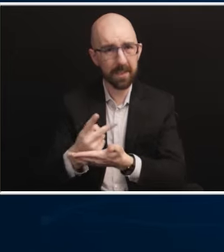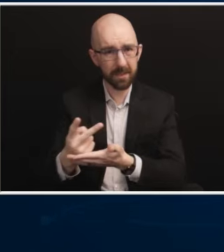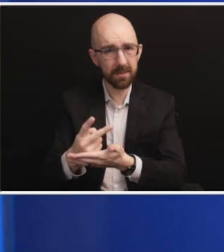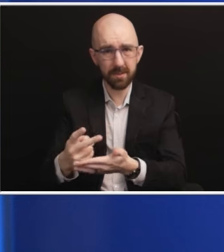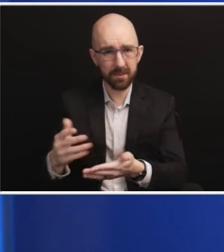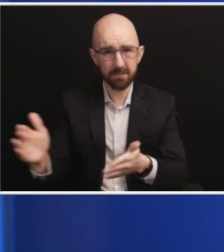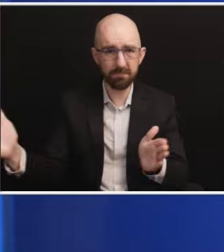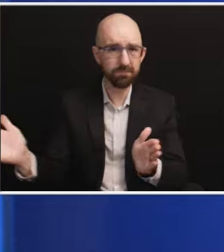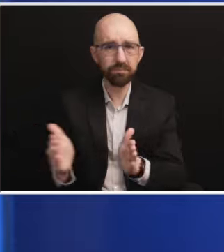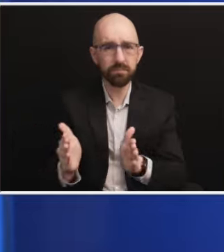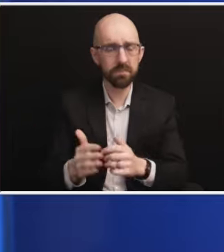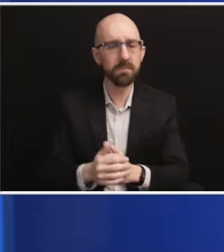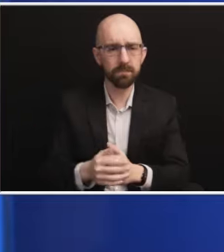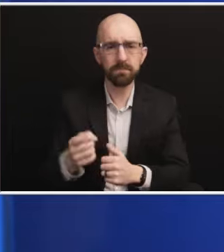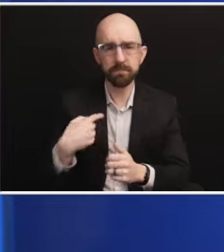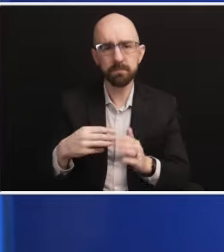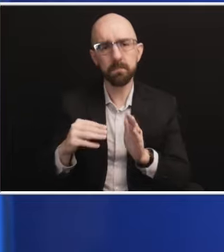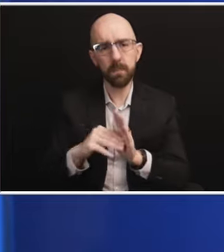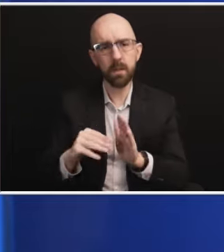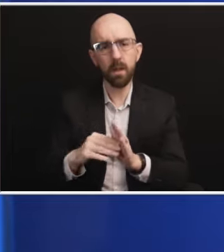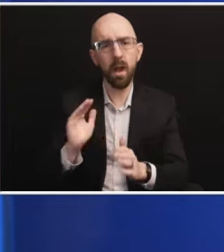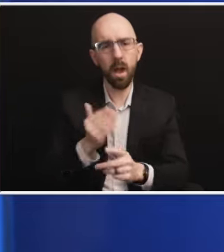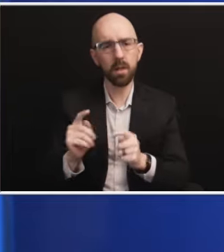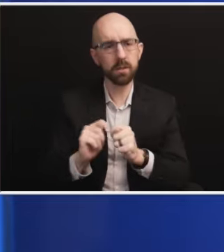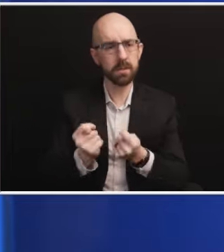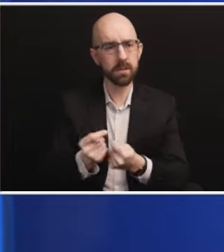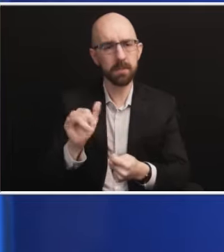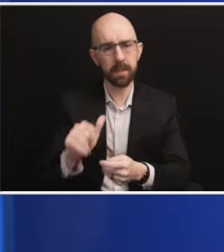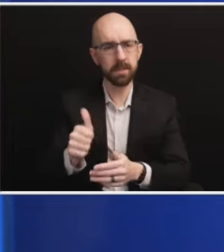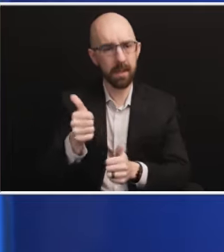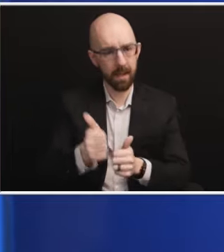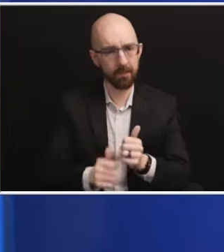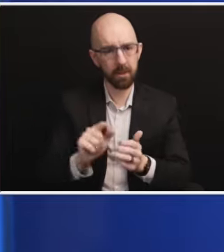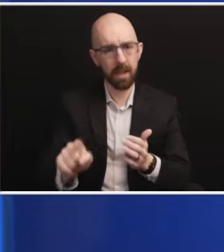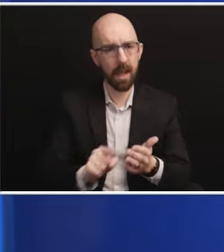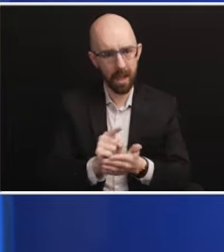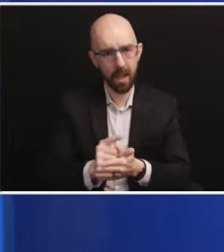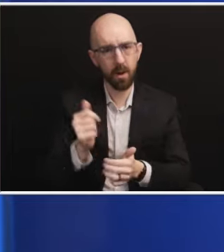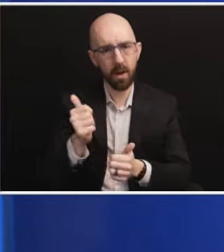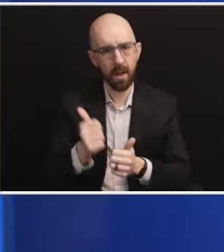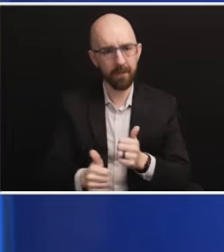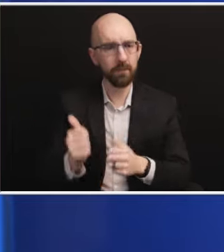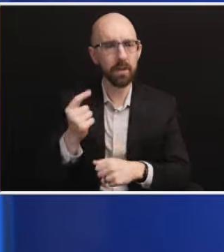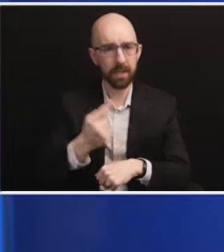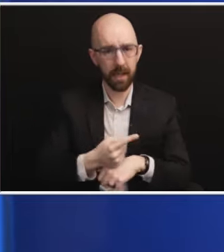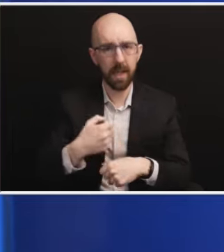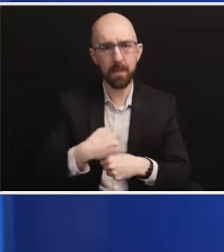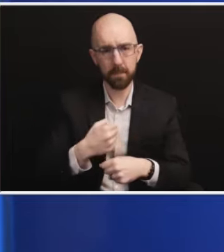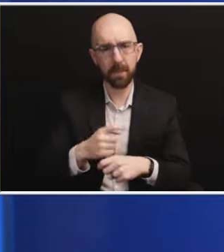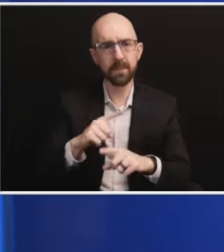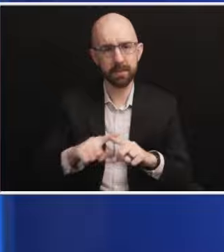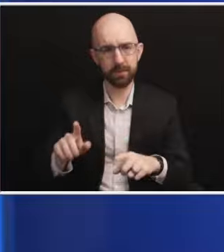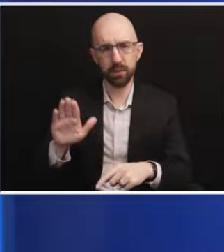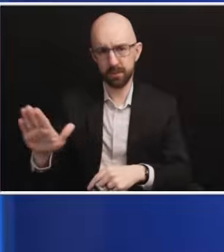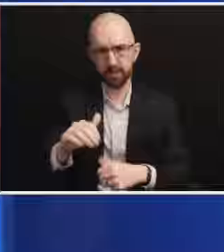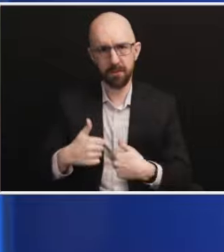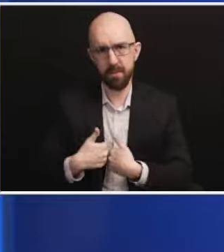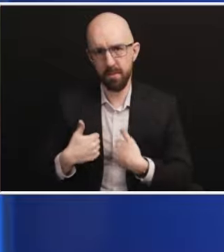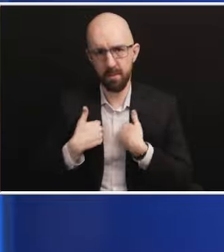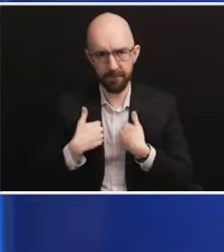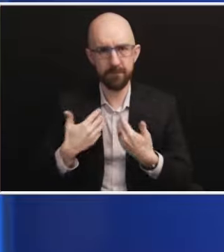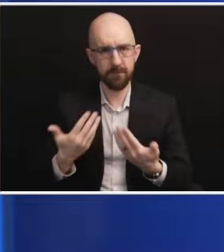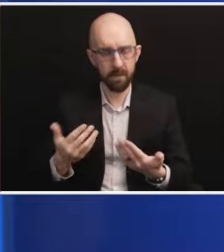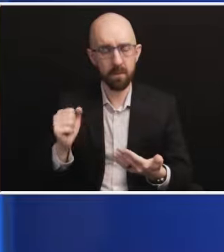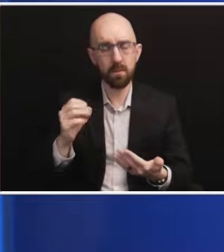have a model in our team, and that is every hour, every day makes a difference in the lives of these patients. And so we've had